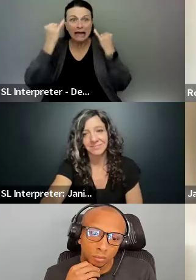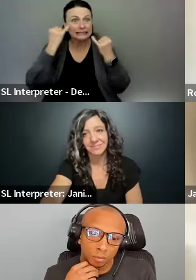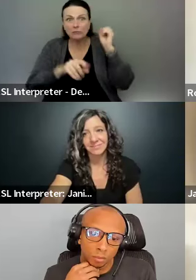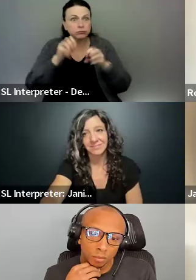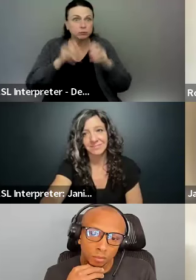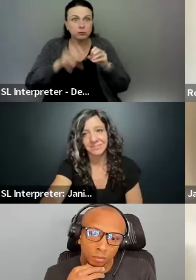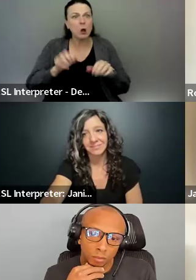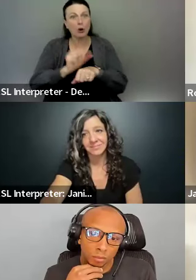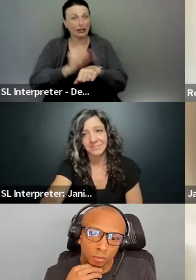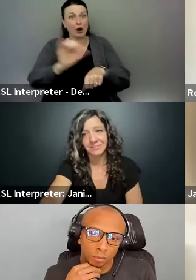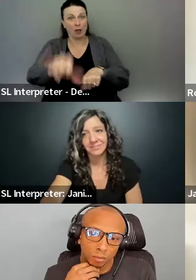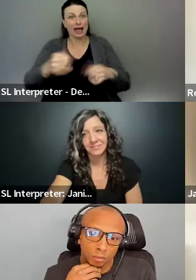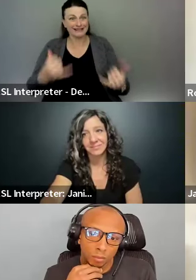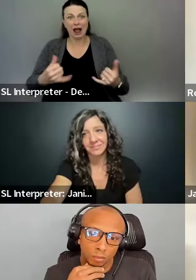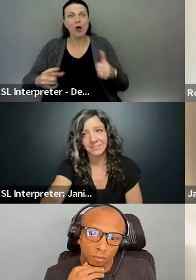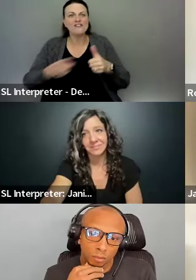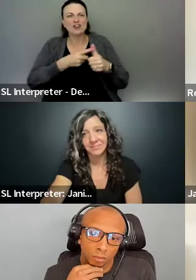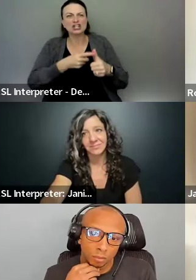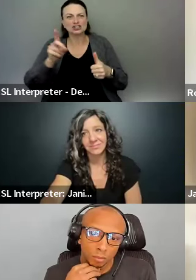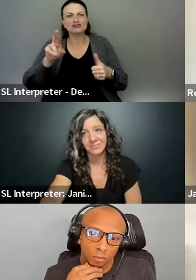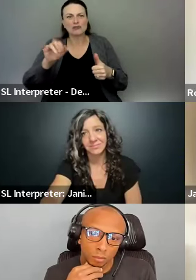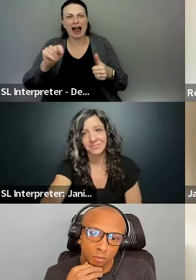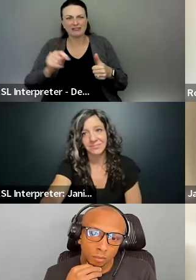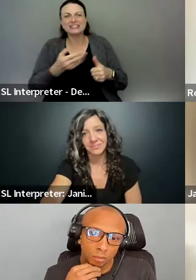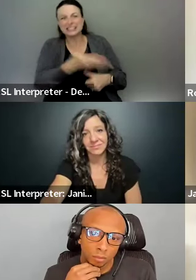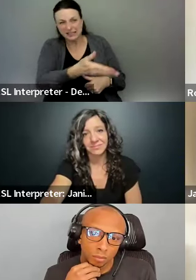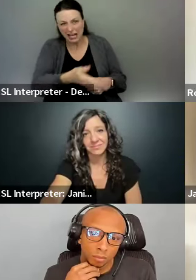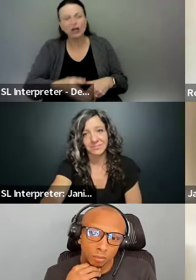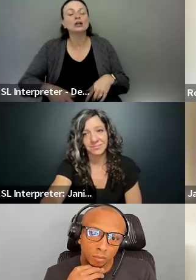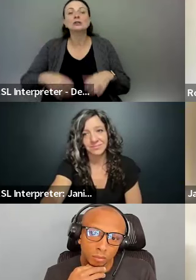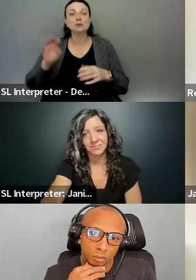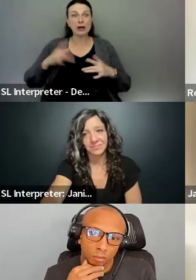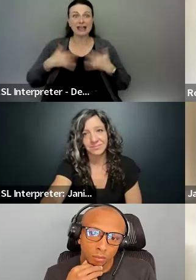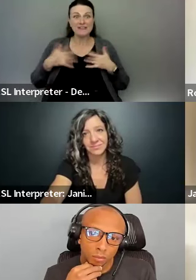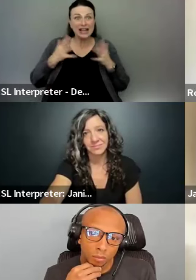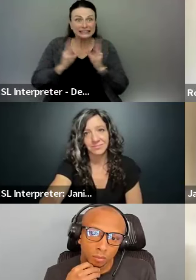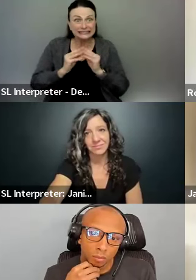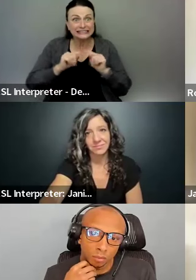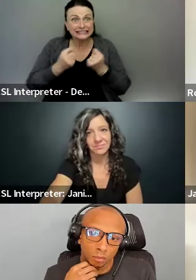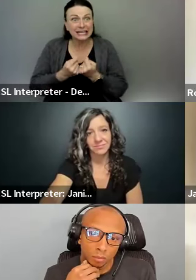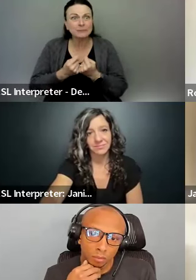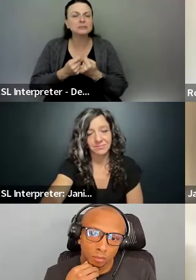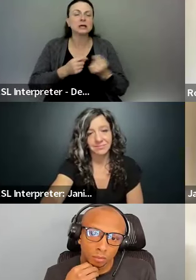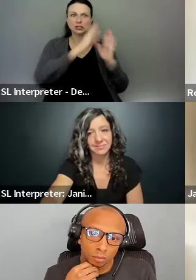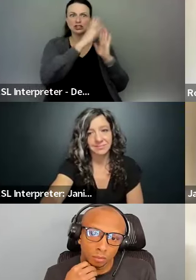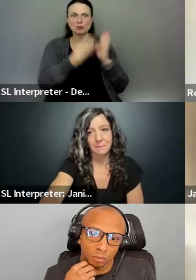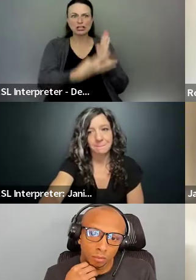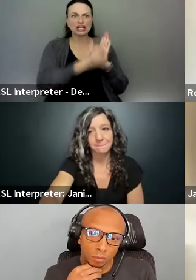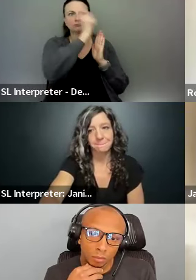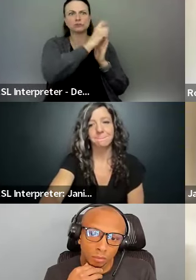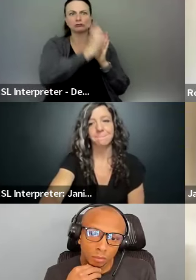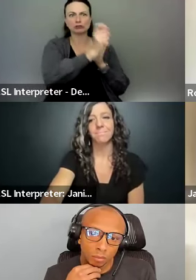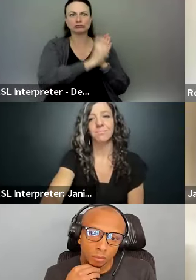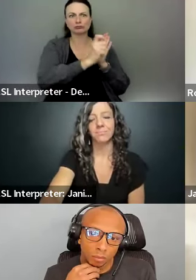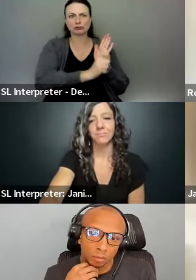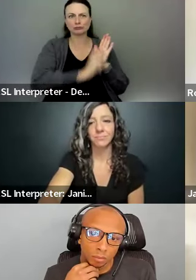that, or is like the first draft is there. So basically events teams generally work with spreadsheets and checklists.